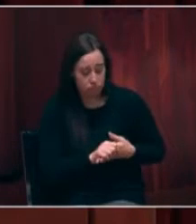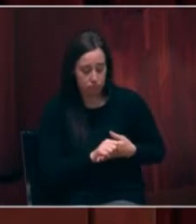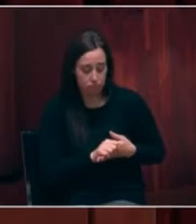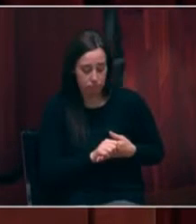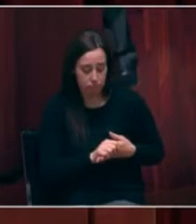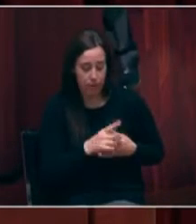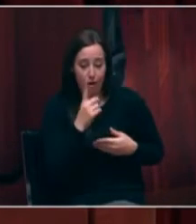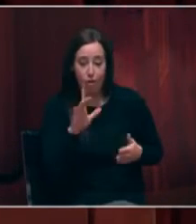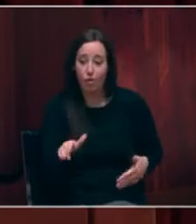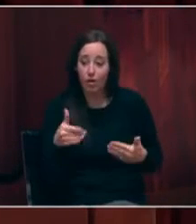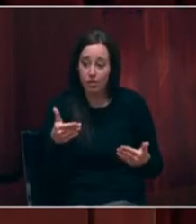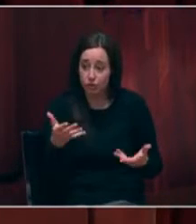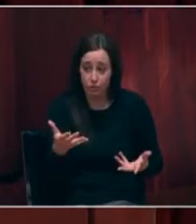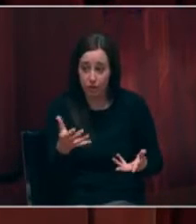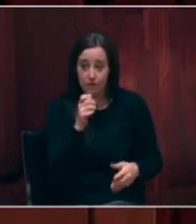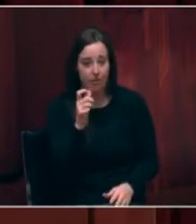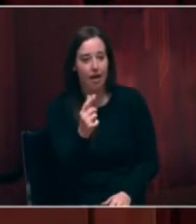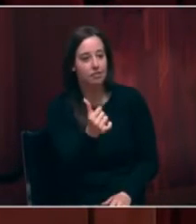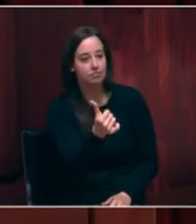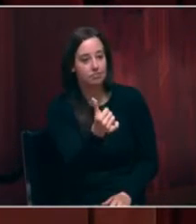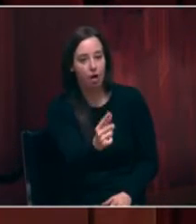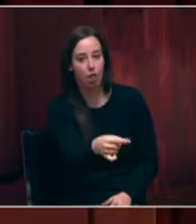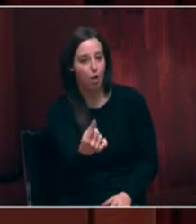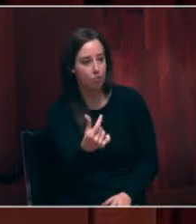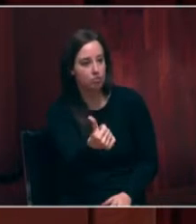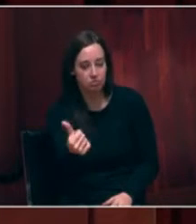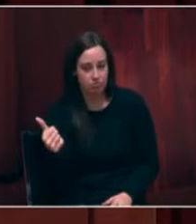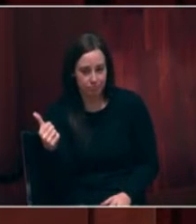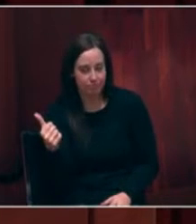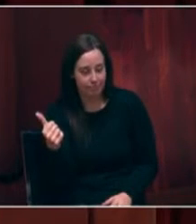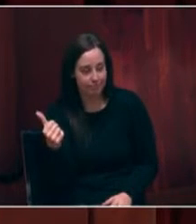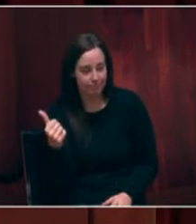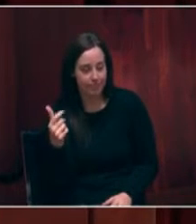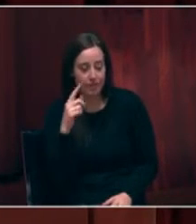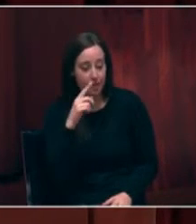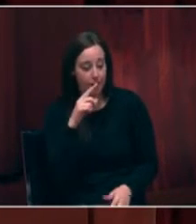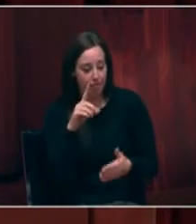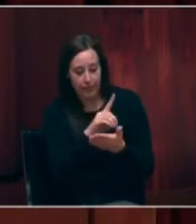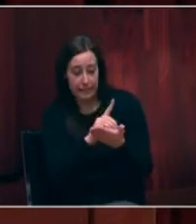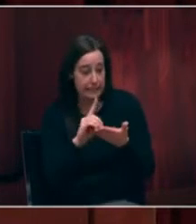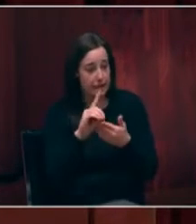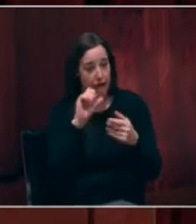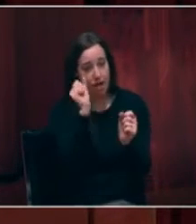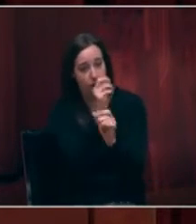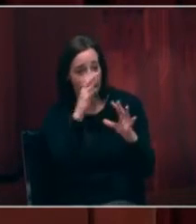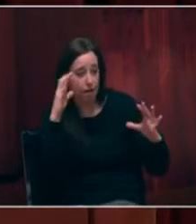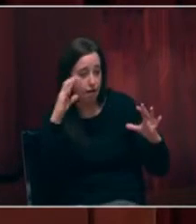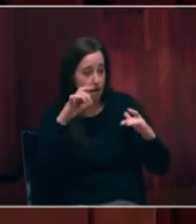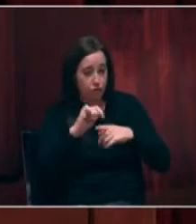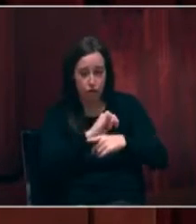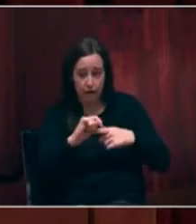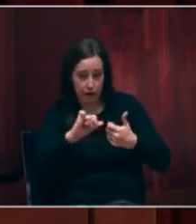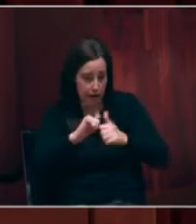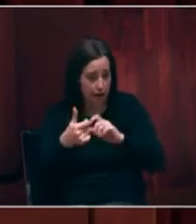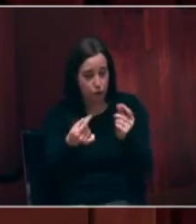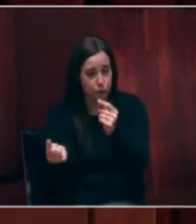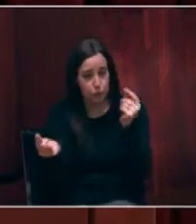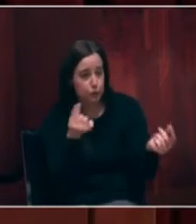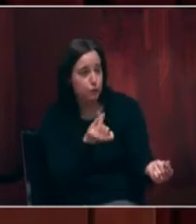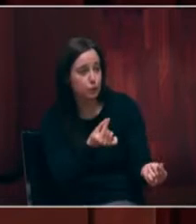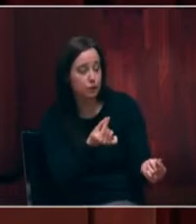go alone. So the design of training has a huge impact on its effectiveness. In your human